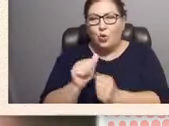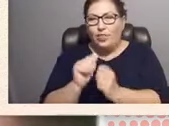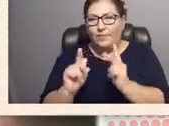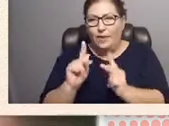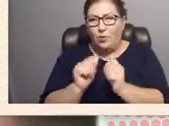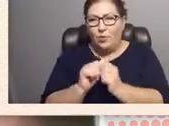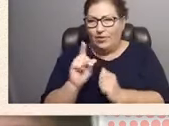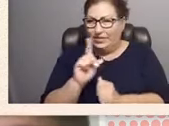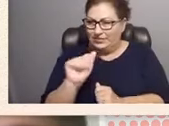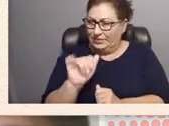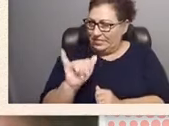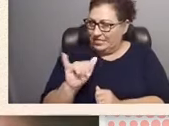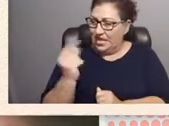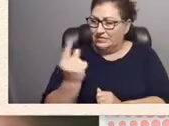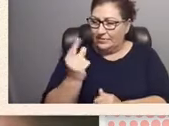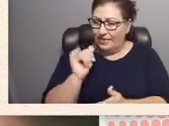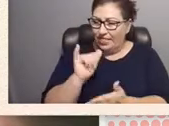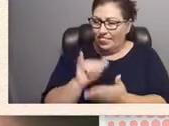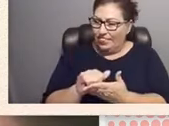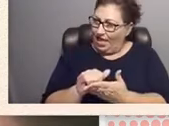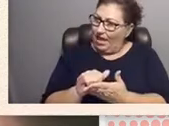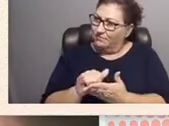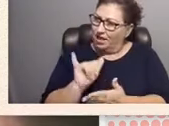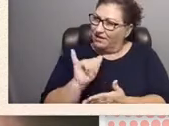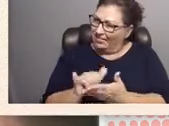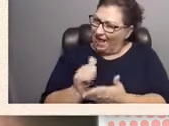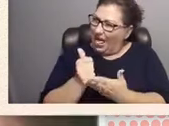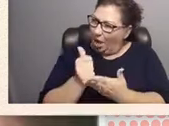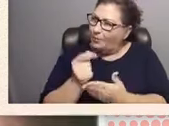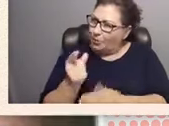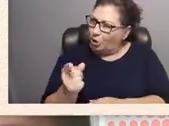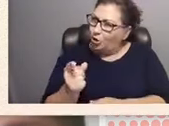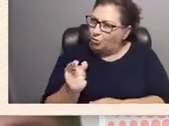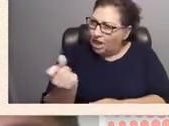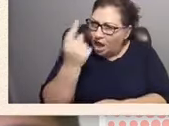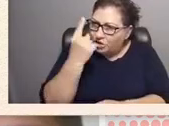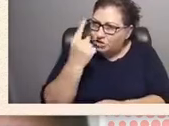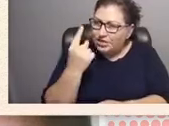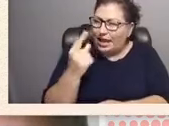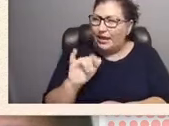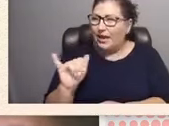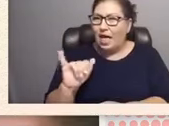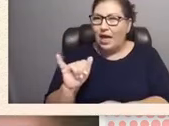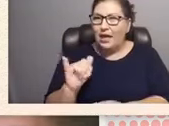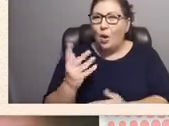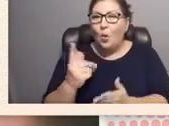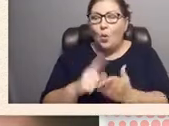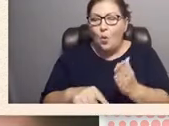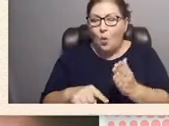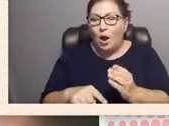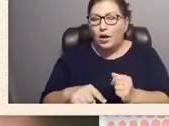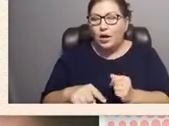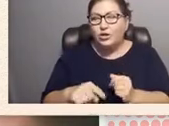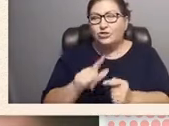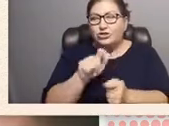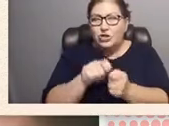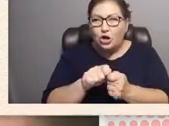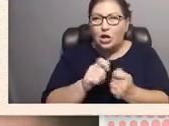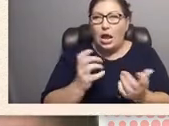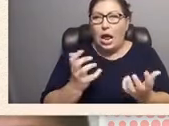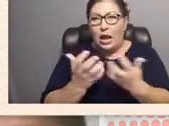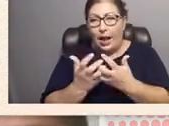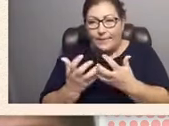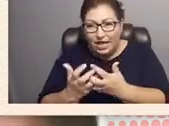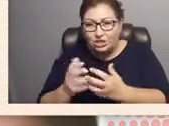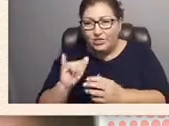something that did that kind of help you in the long run to understand like, you know, what are the certain accommodations that people will have,